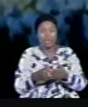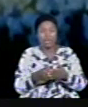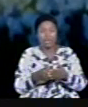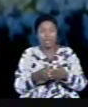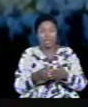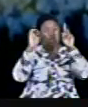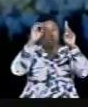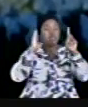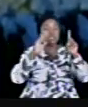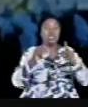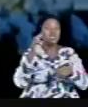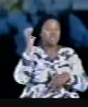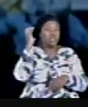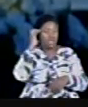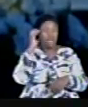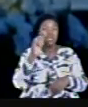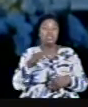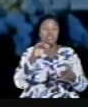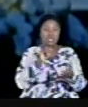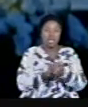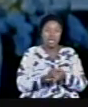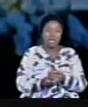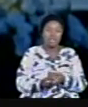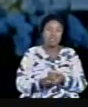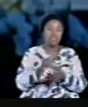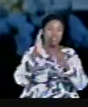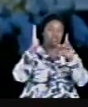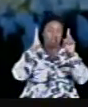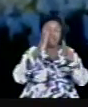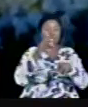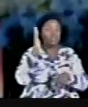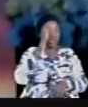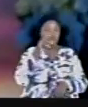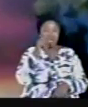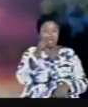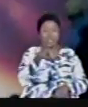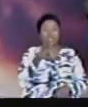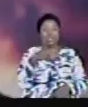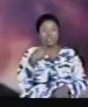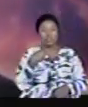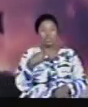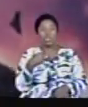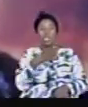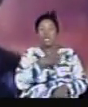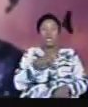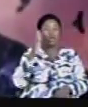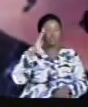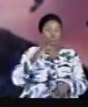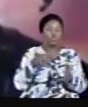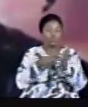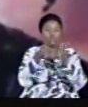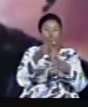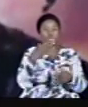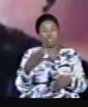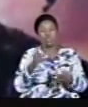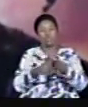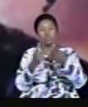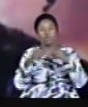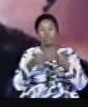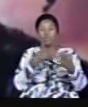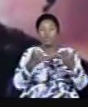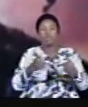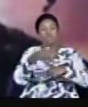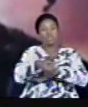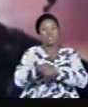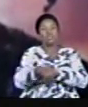hear, that shall he speak, and I will show you things to come. Tonight,